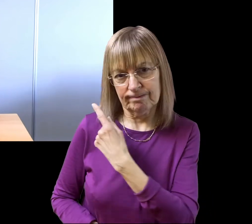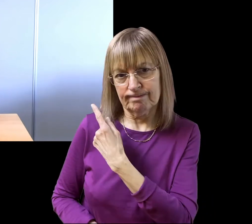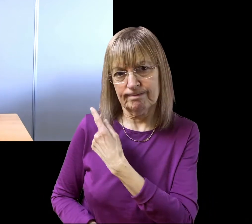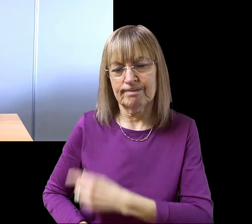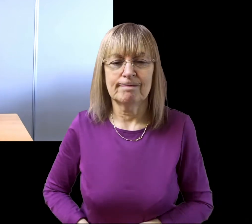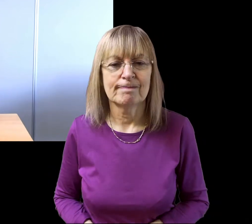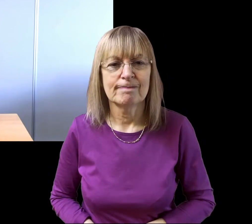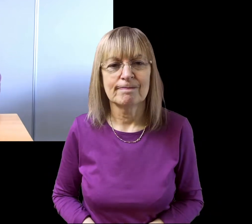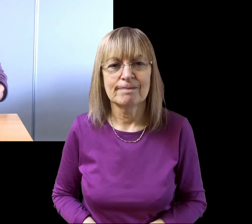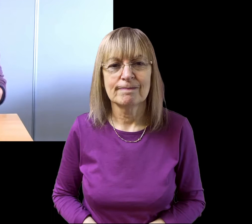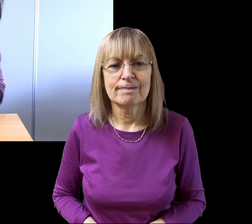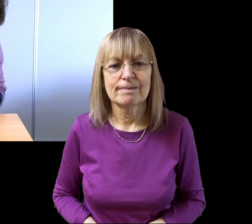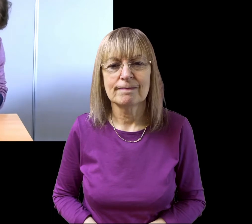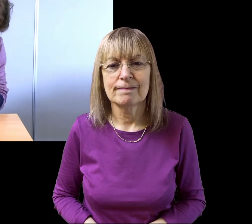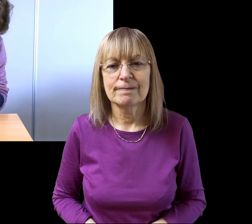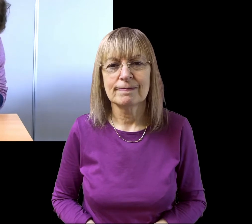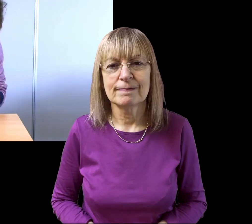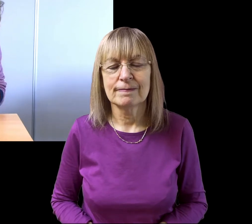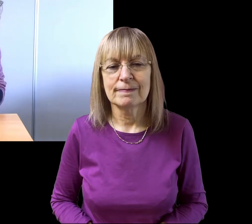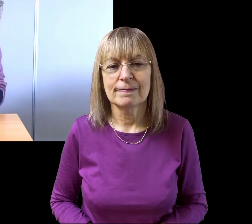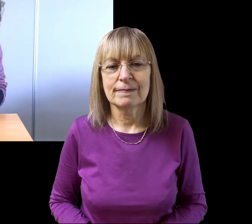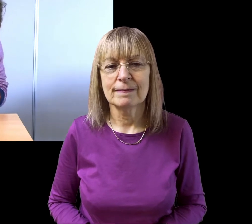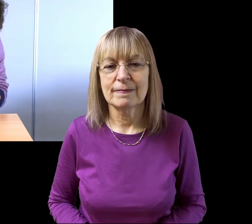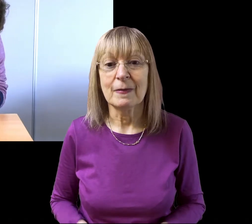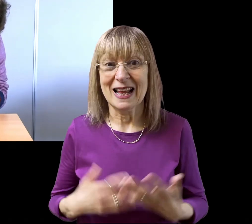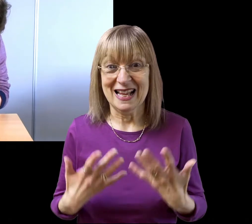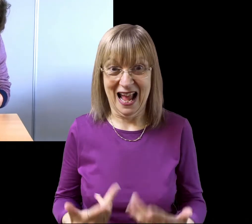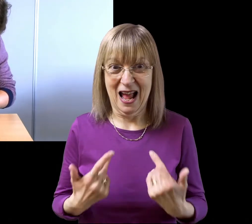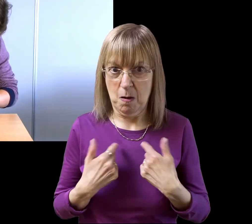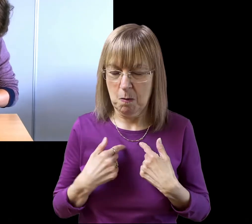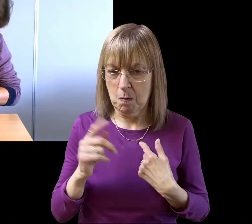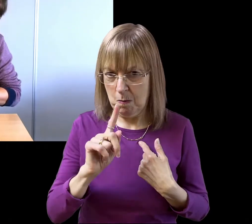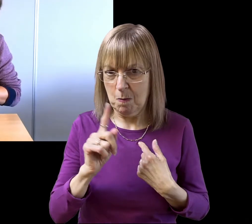convince myself that this one counts.